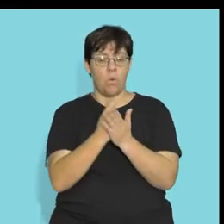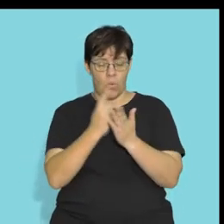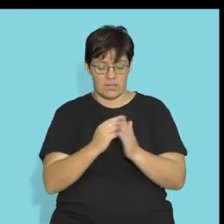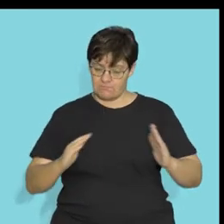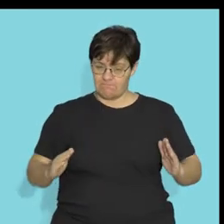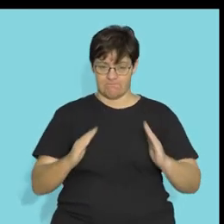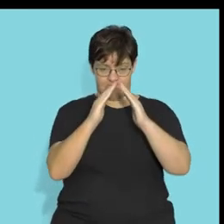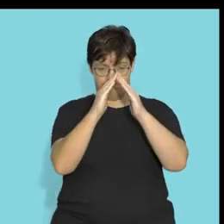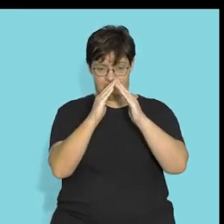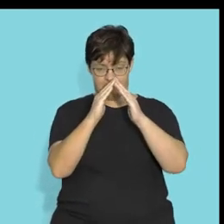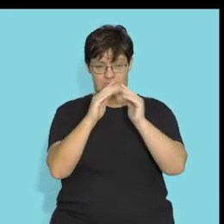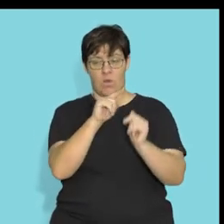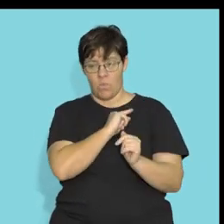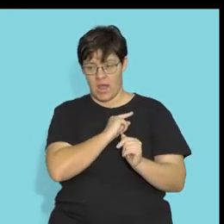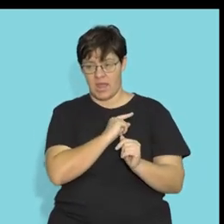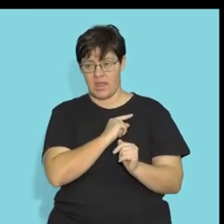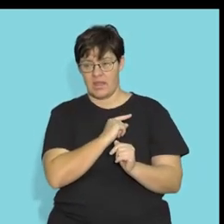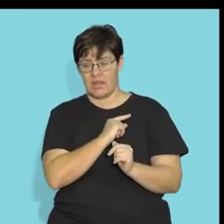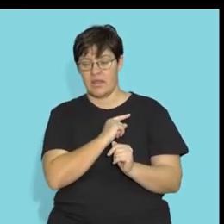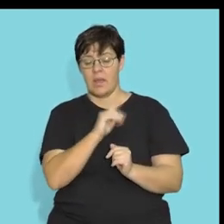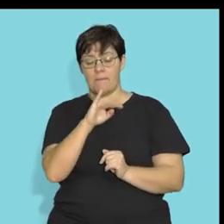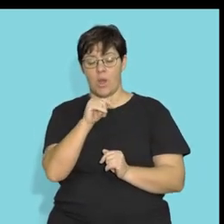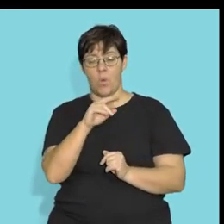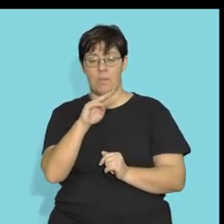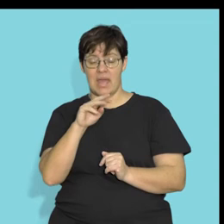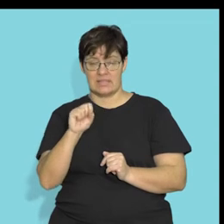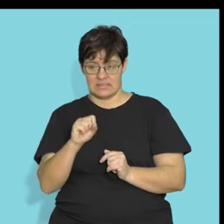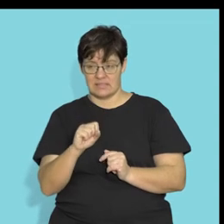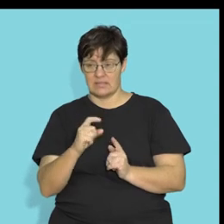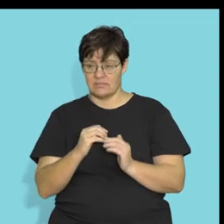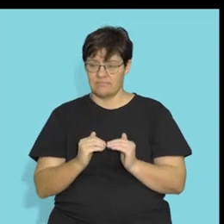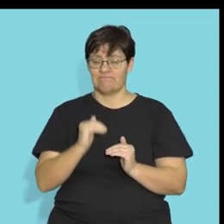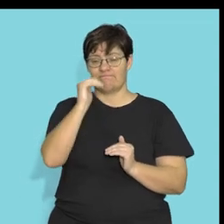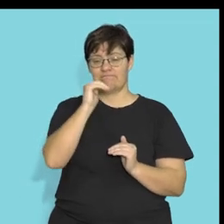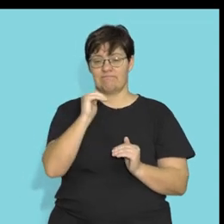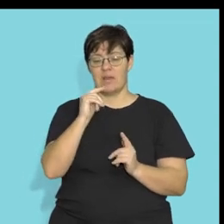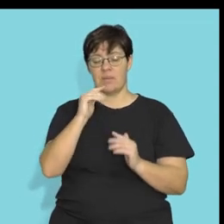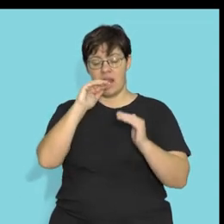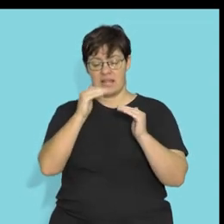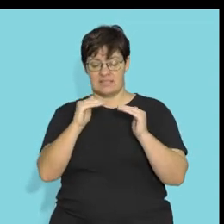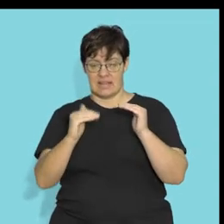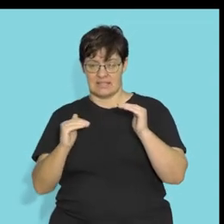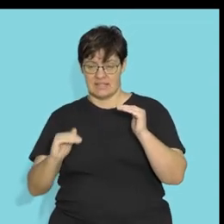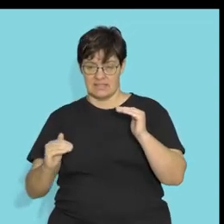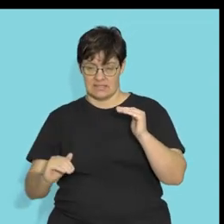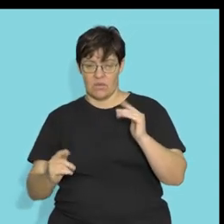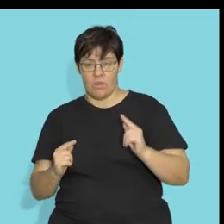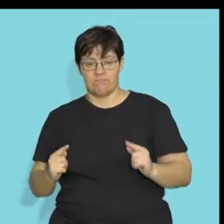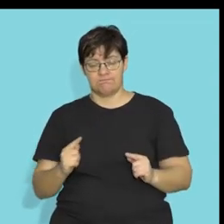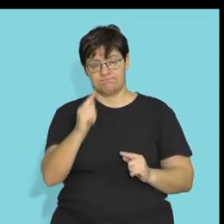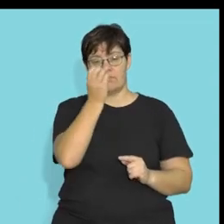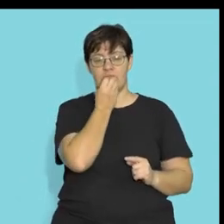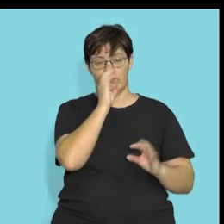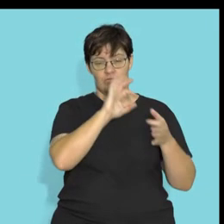upright in shape as they increase in biomass, decreases gradually as we move up the food